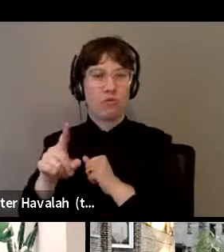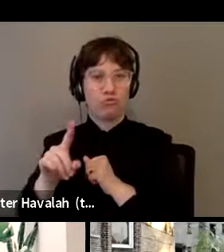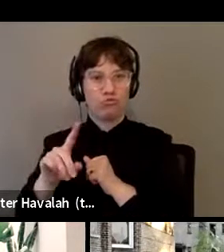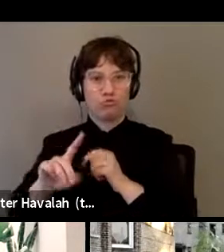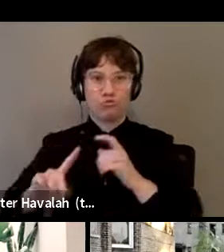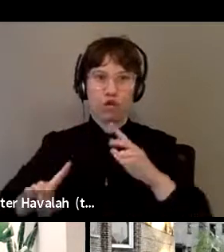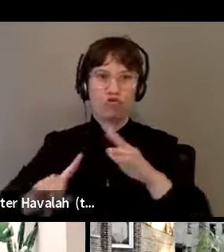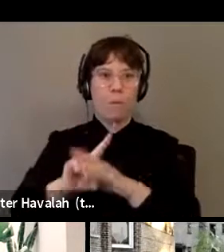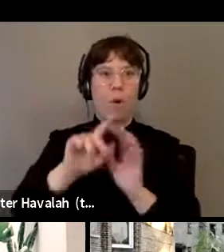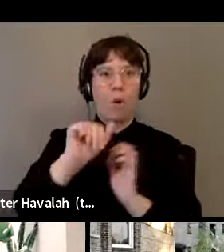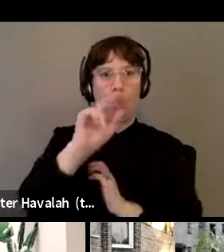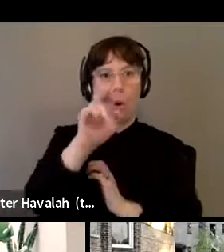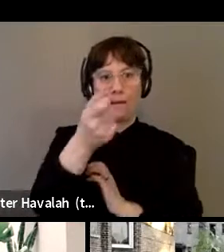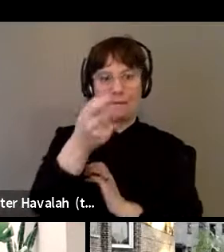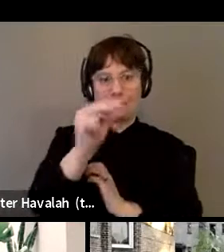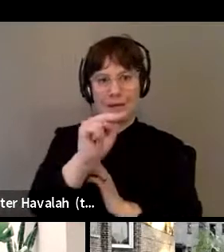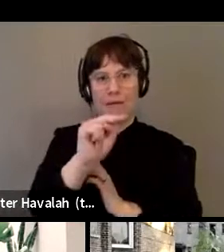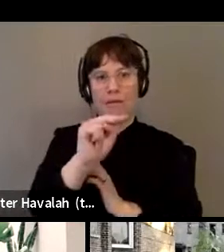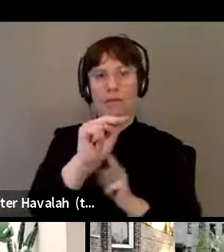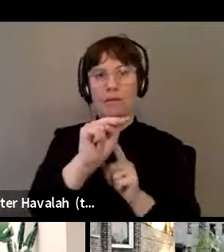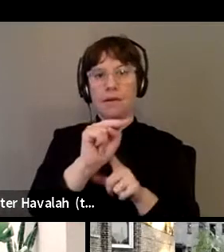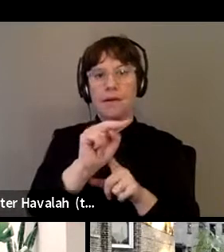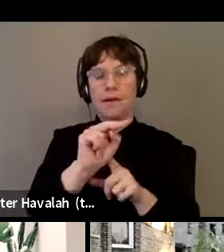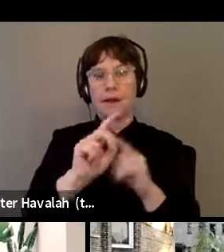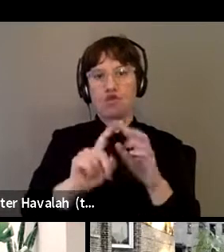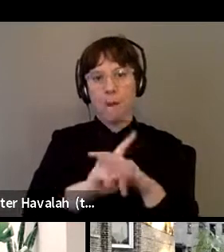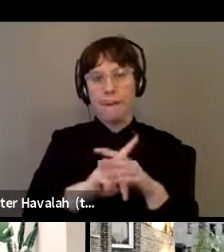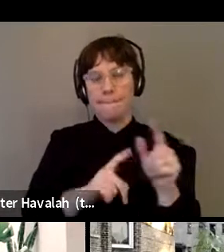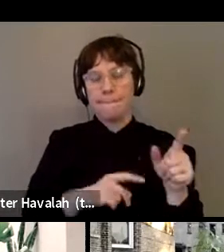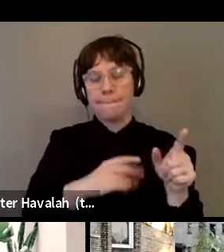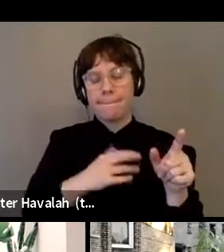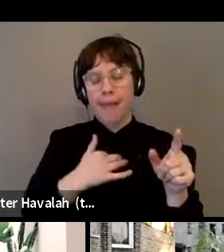Austin, I